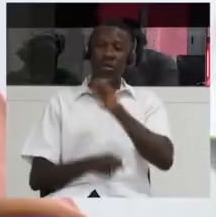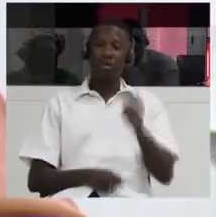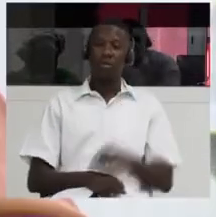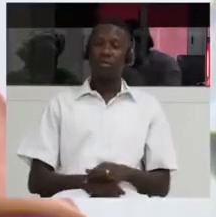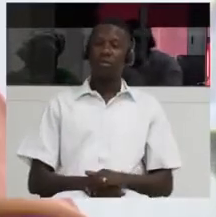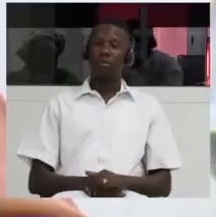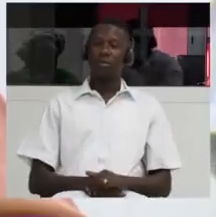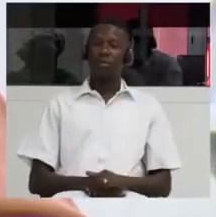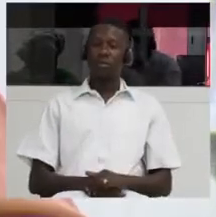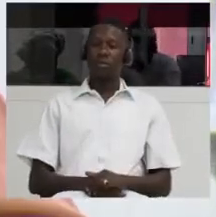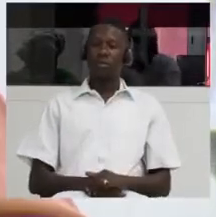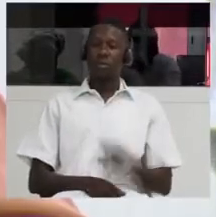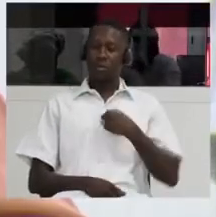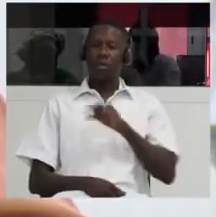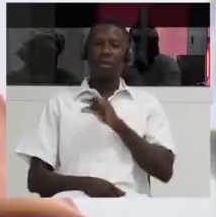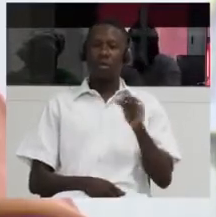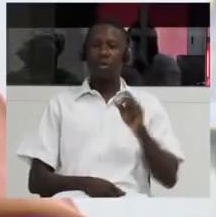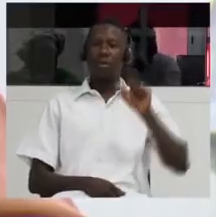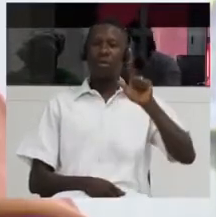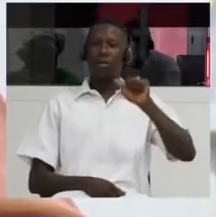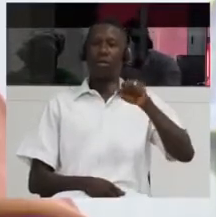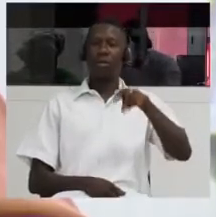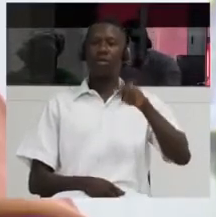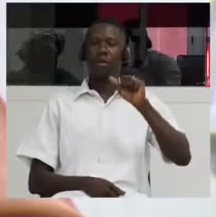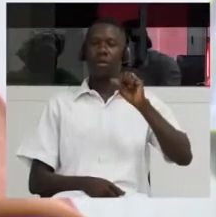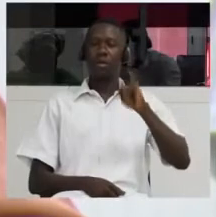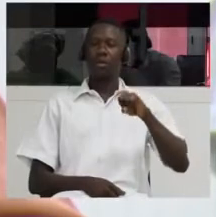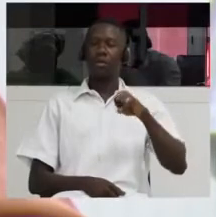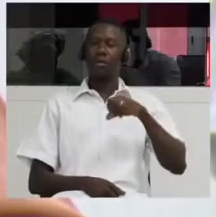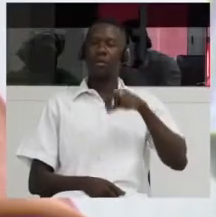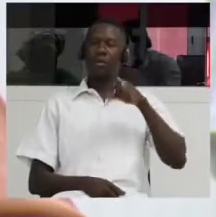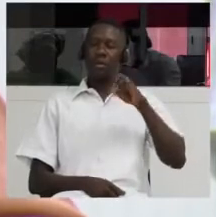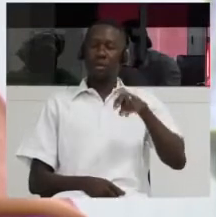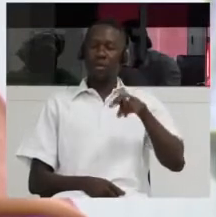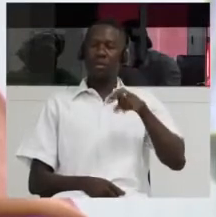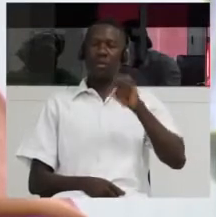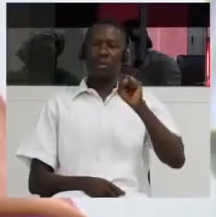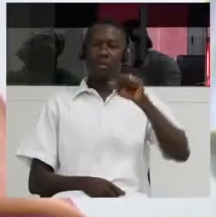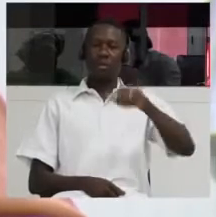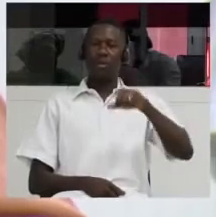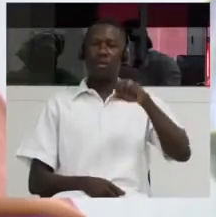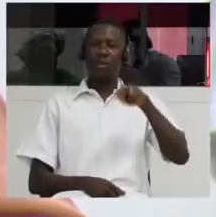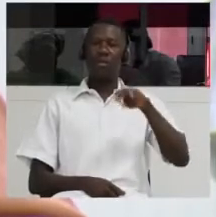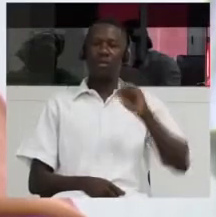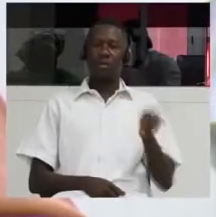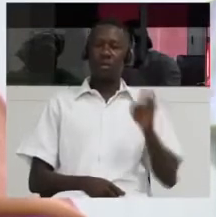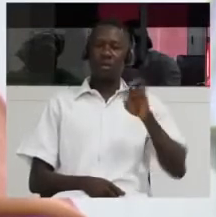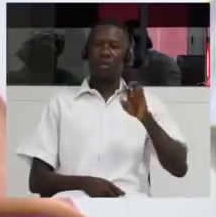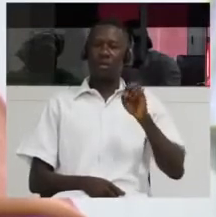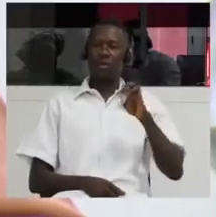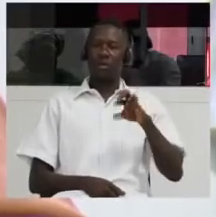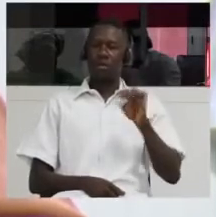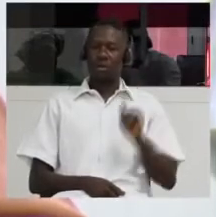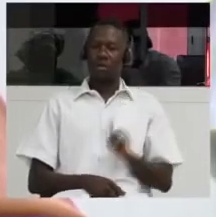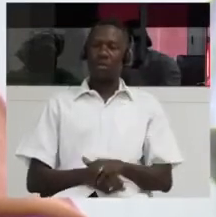Lamin Senghore. Are you known by any other names? I have a nickname those days in the